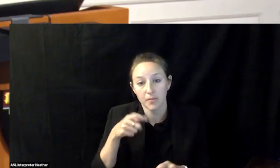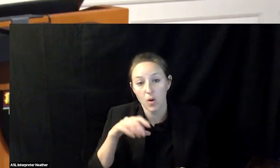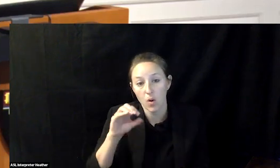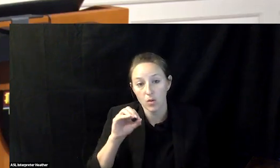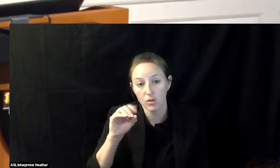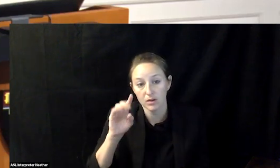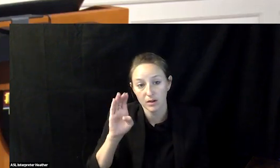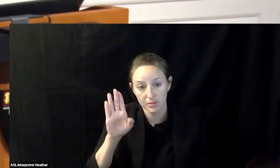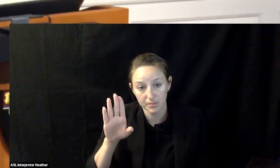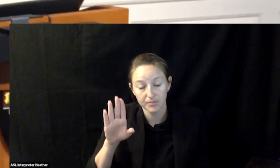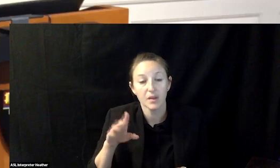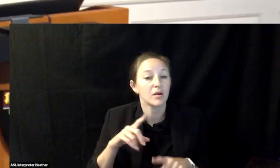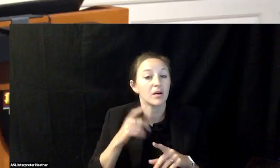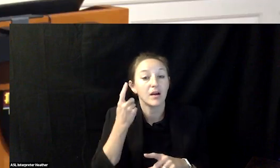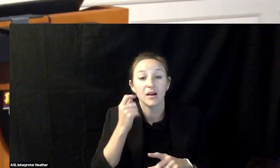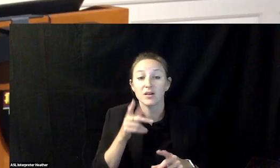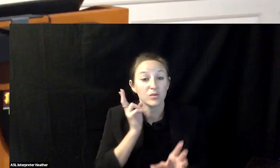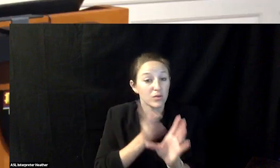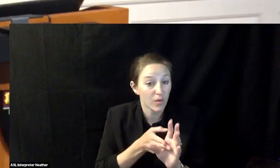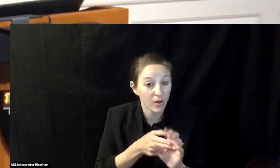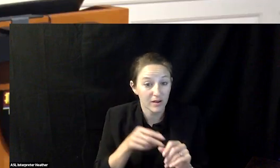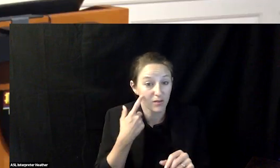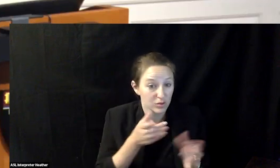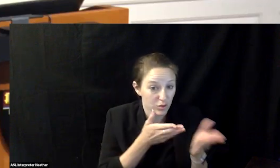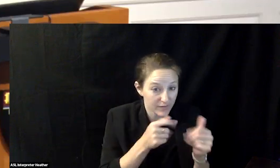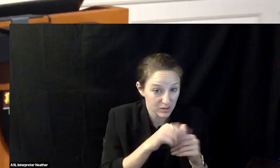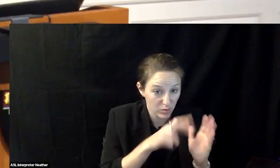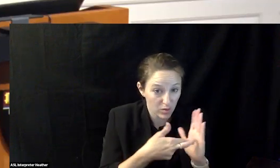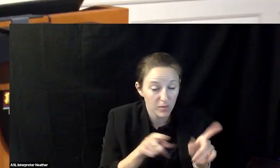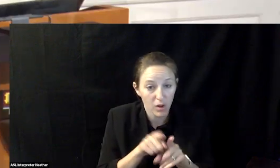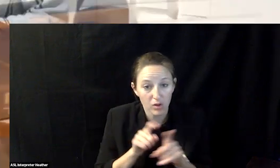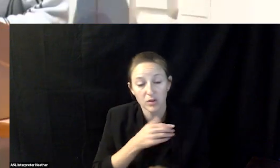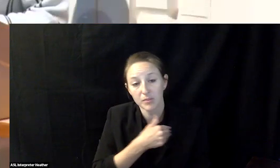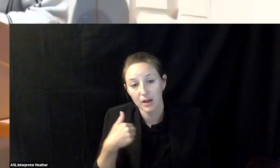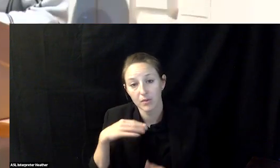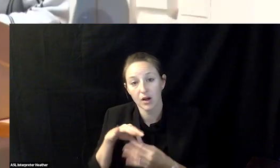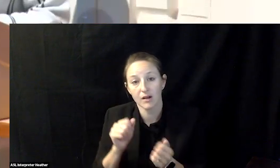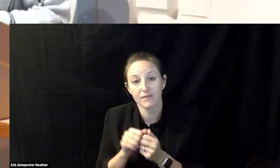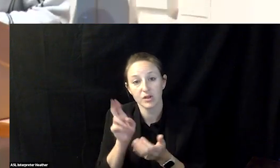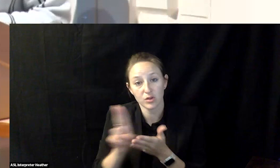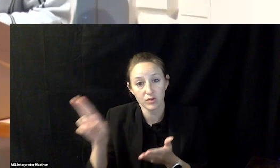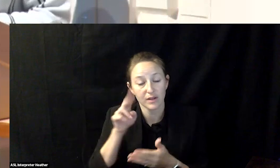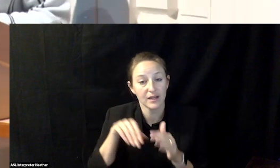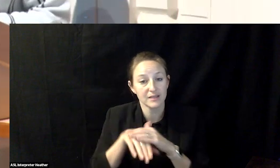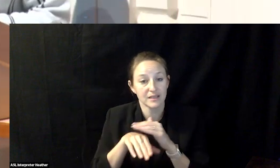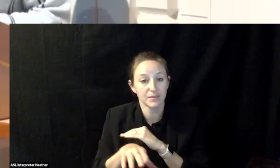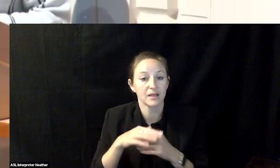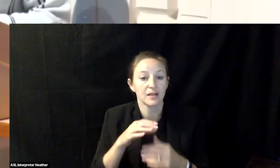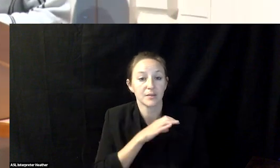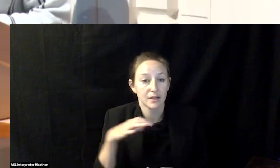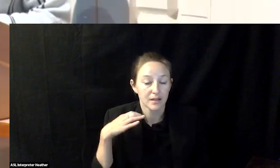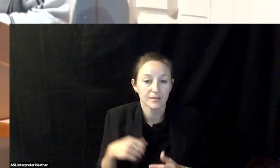this role, but as was mentioned, to also be a member of the University Accessibility Committee, as well as co-staffing the